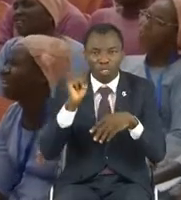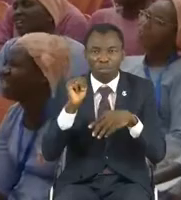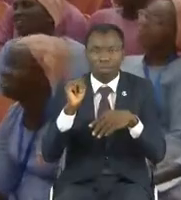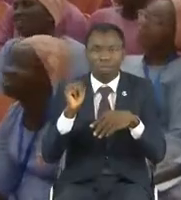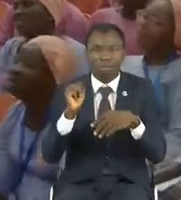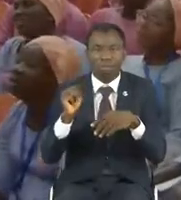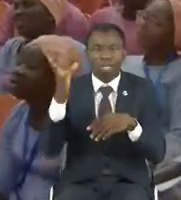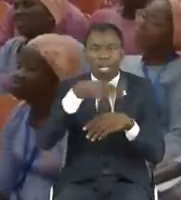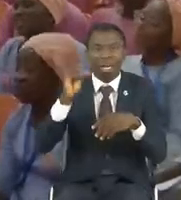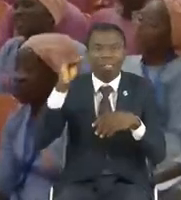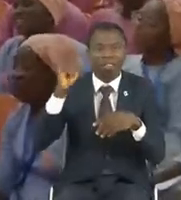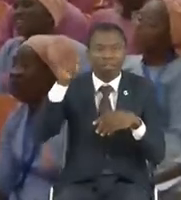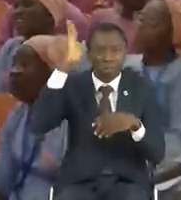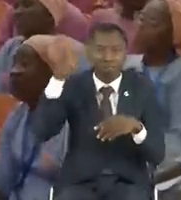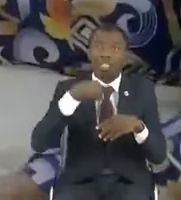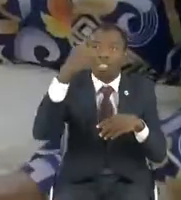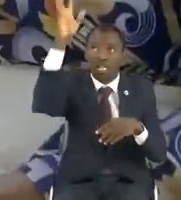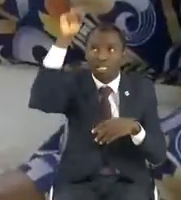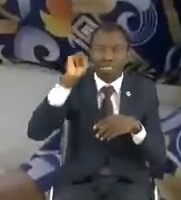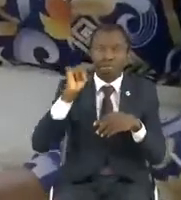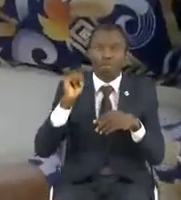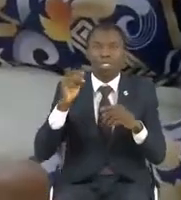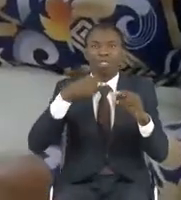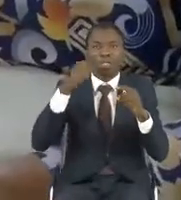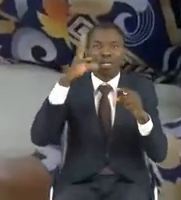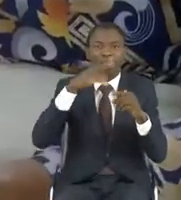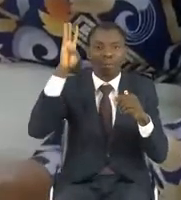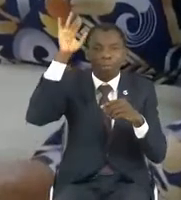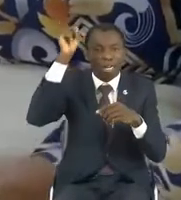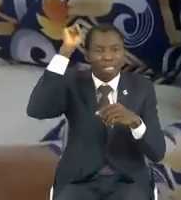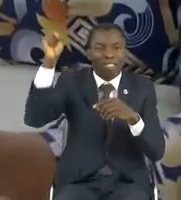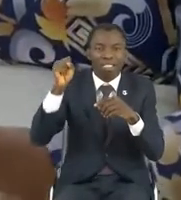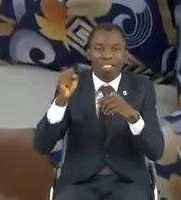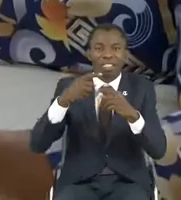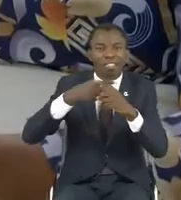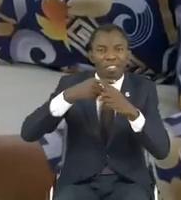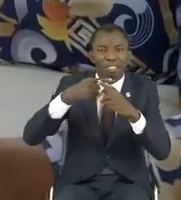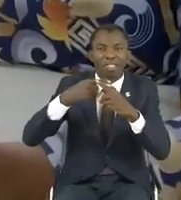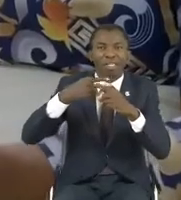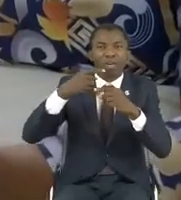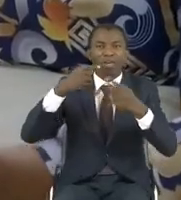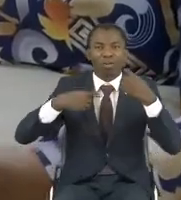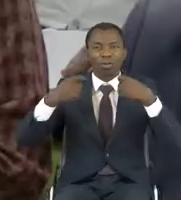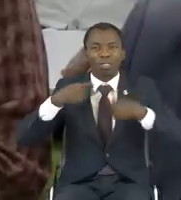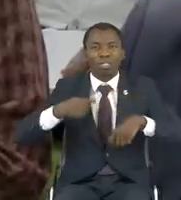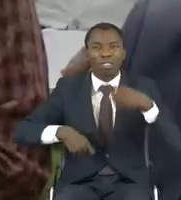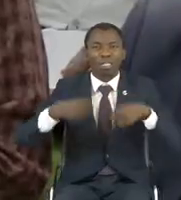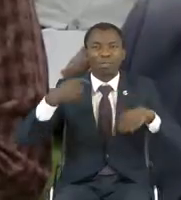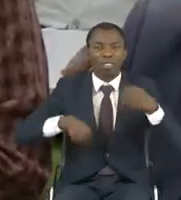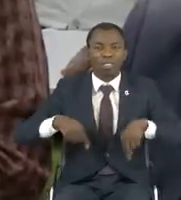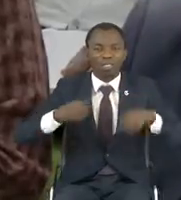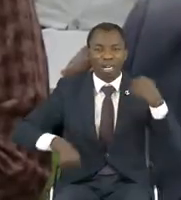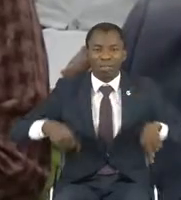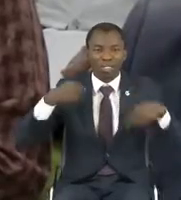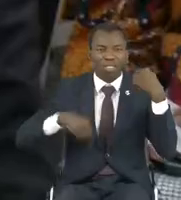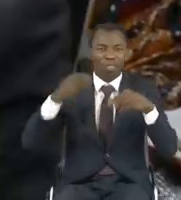And you will tell me, with his stripes we're healed. We're